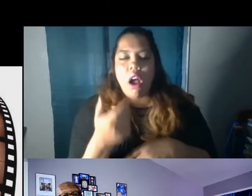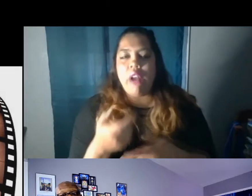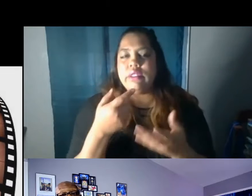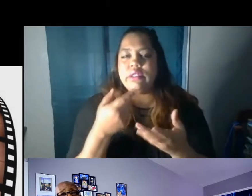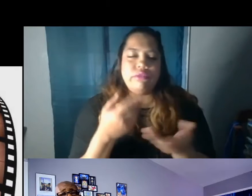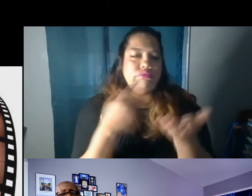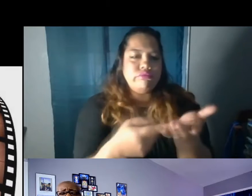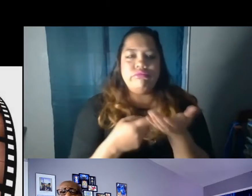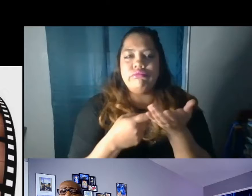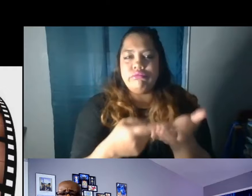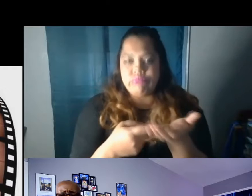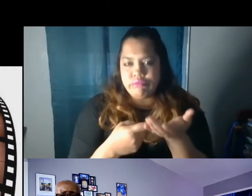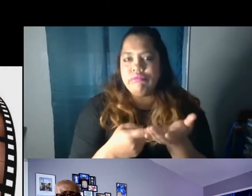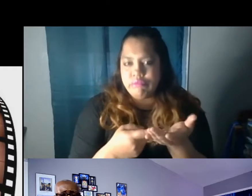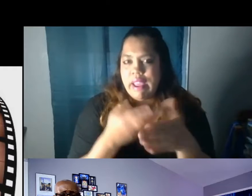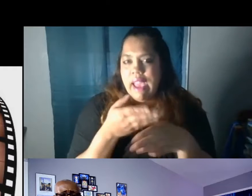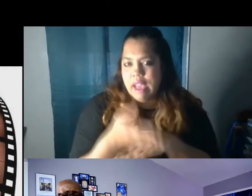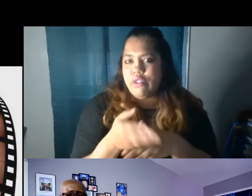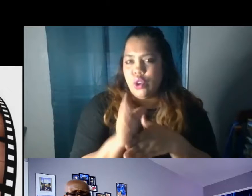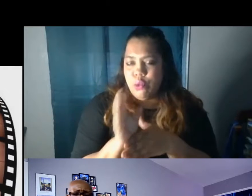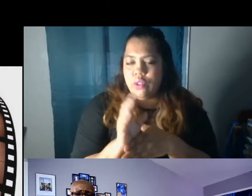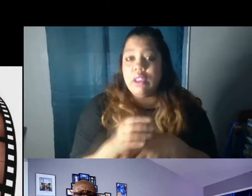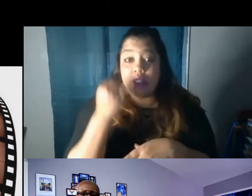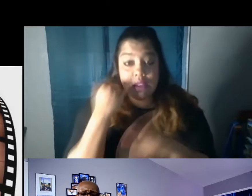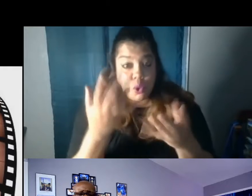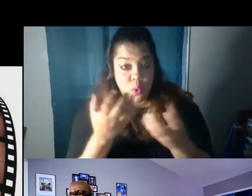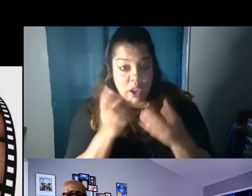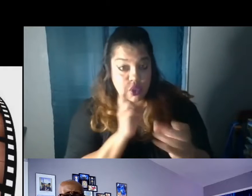and discussion, contact Nancy at